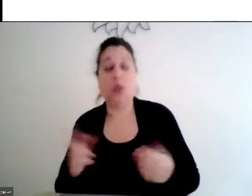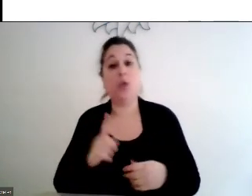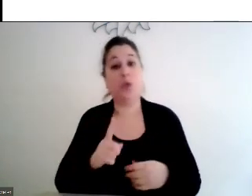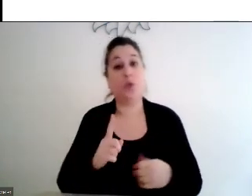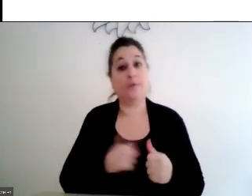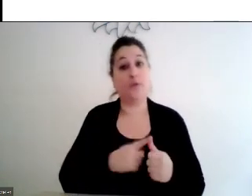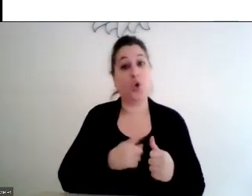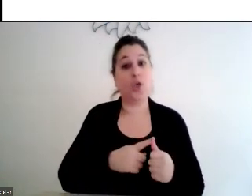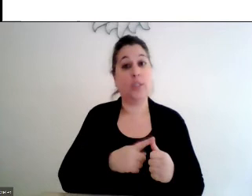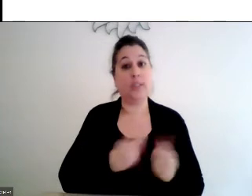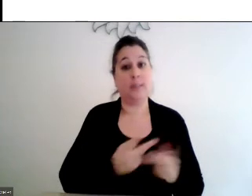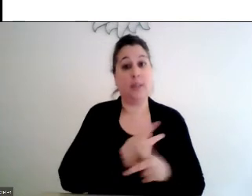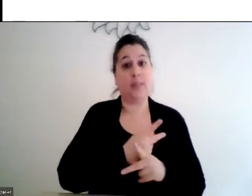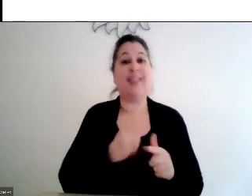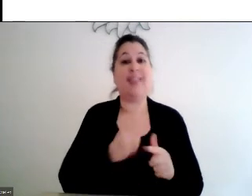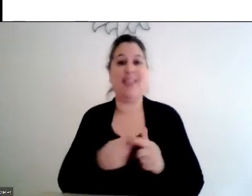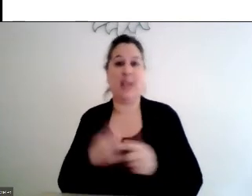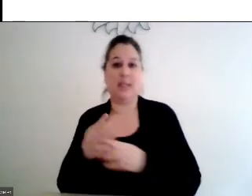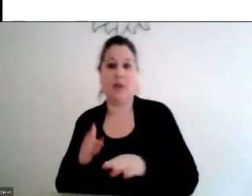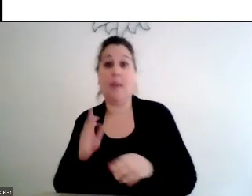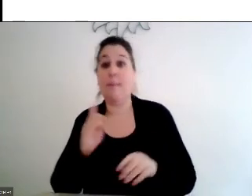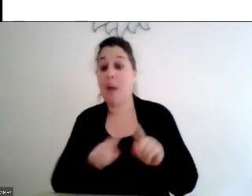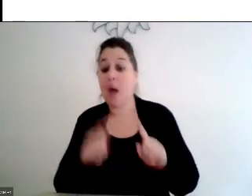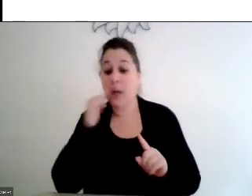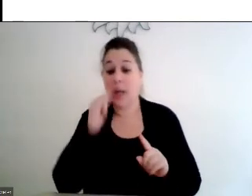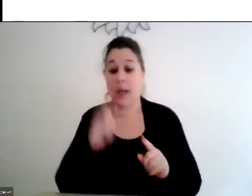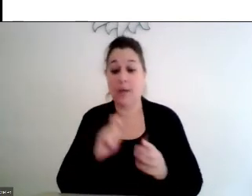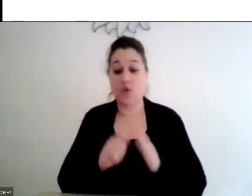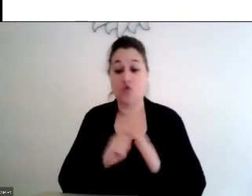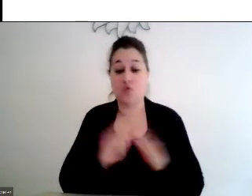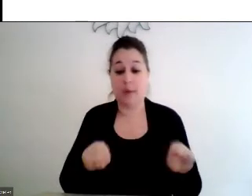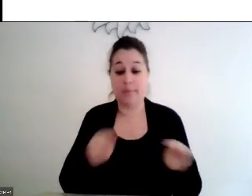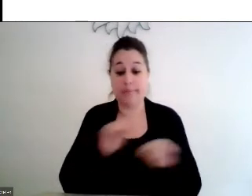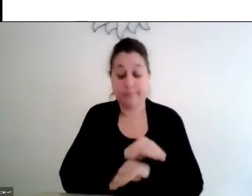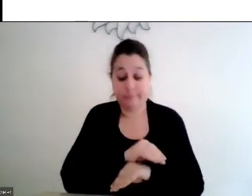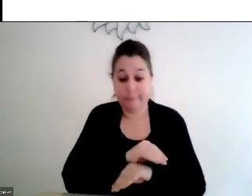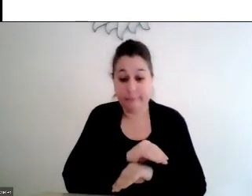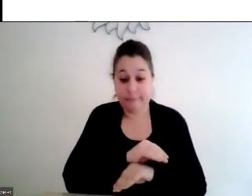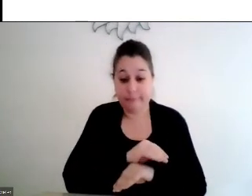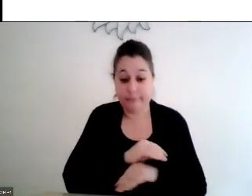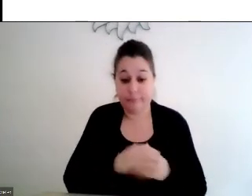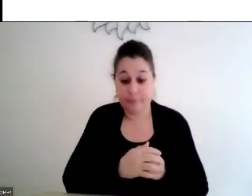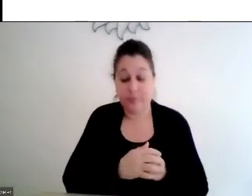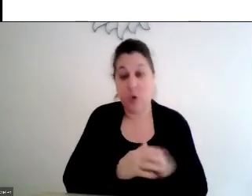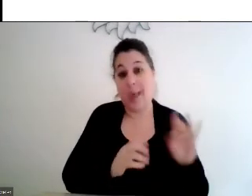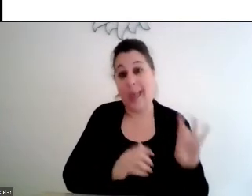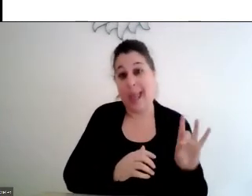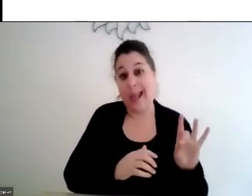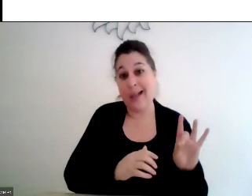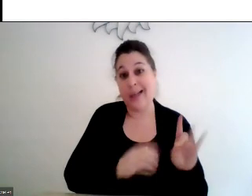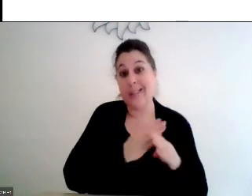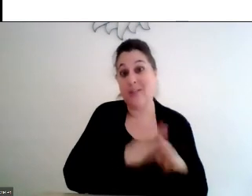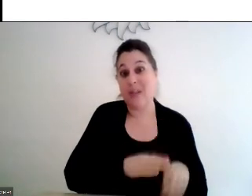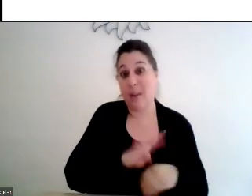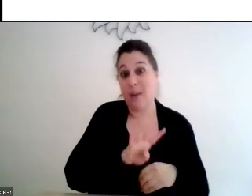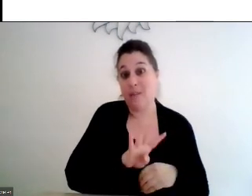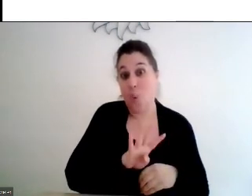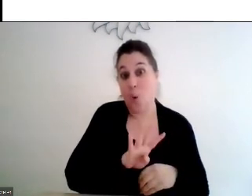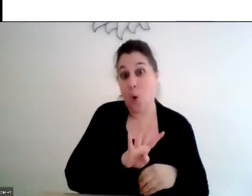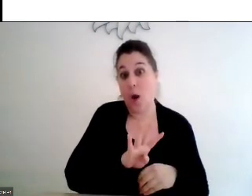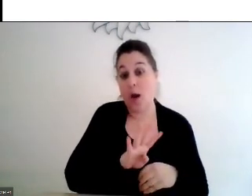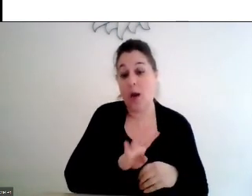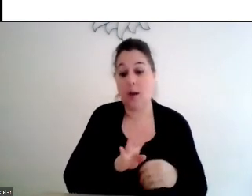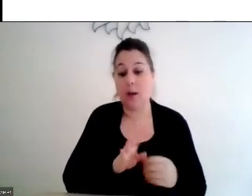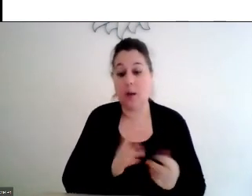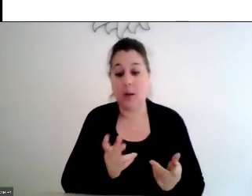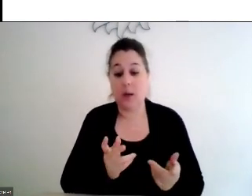this, I would do the division first because I have to go left to right. So I would do 8 divided by 4, which is